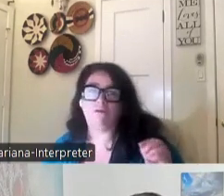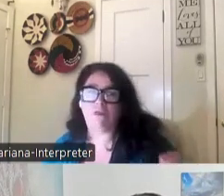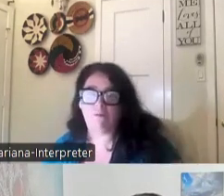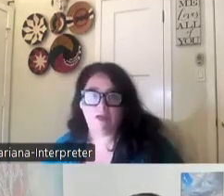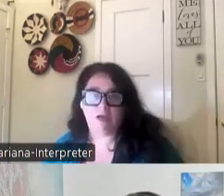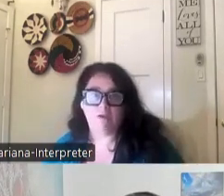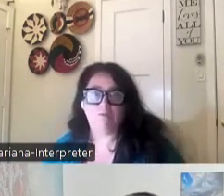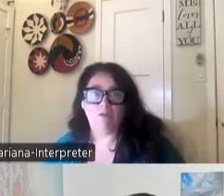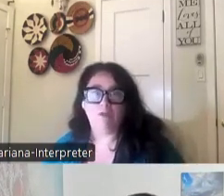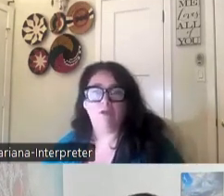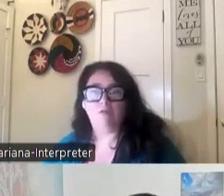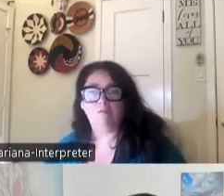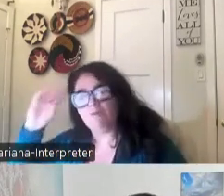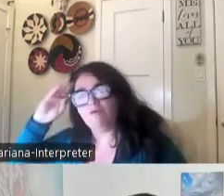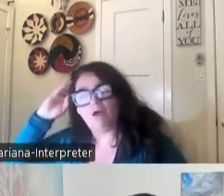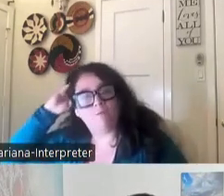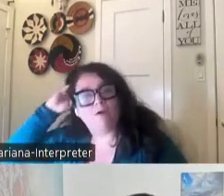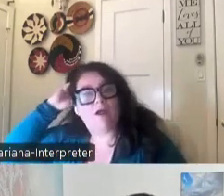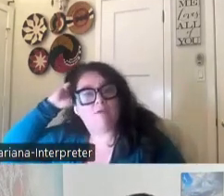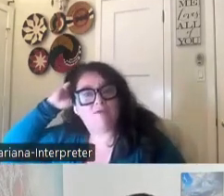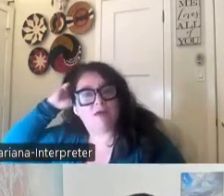comparing apples to apples.